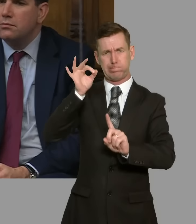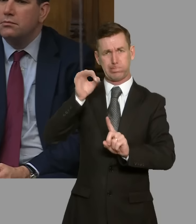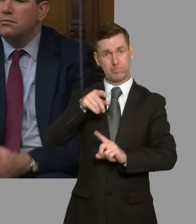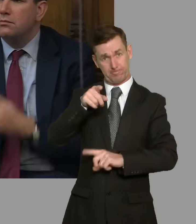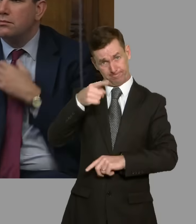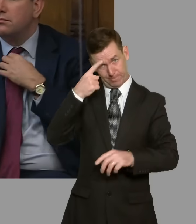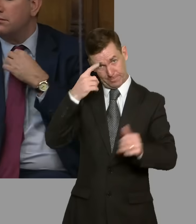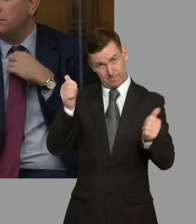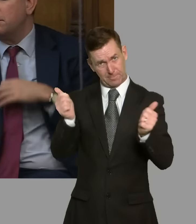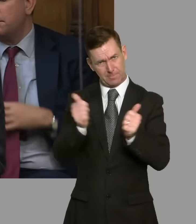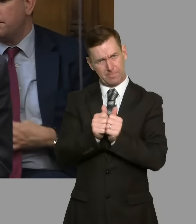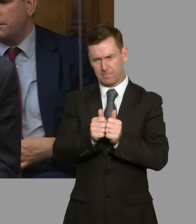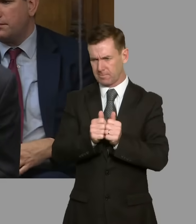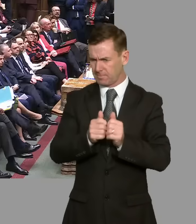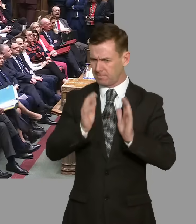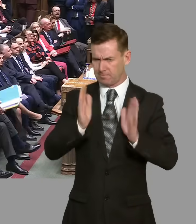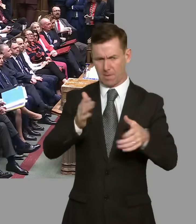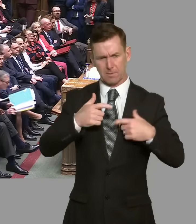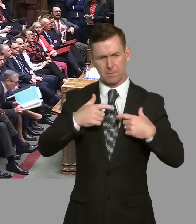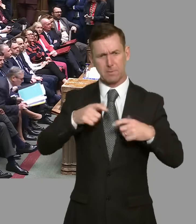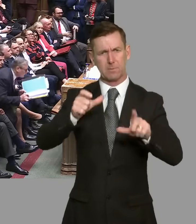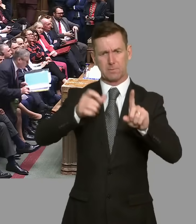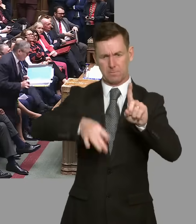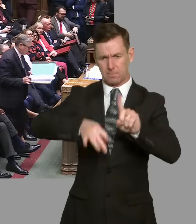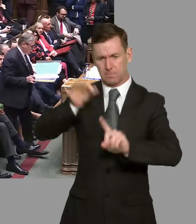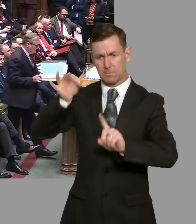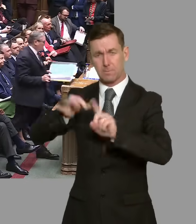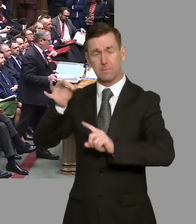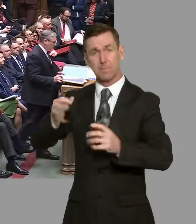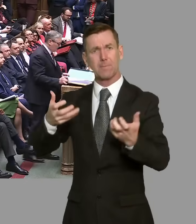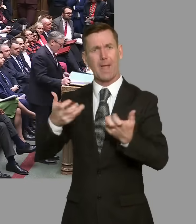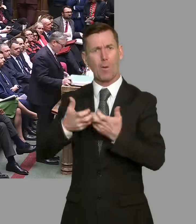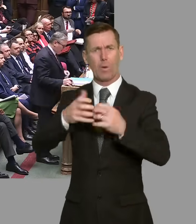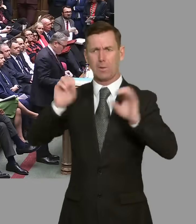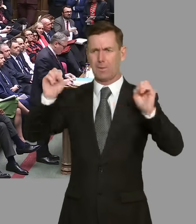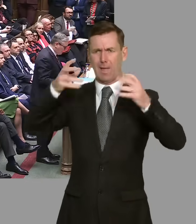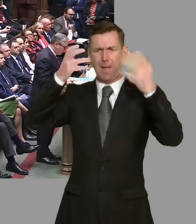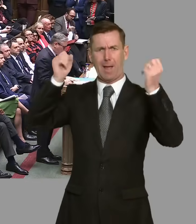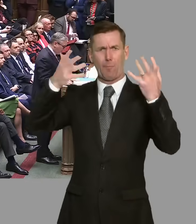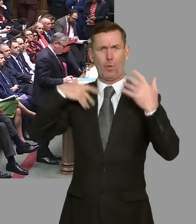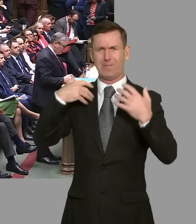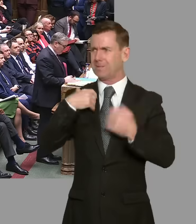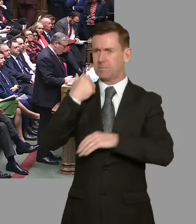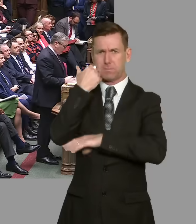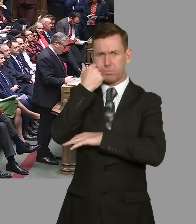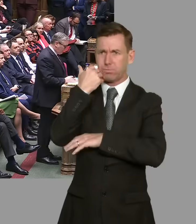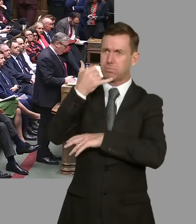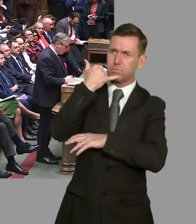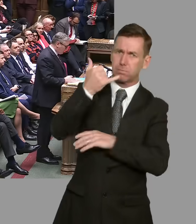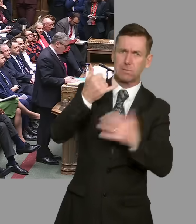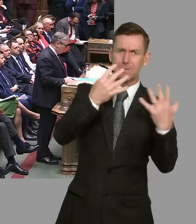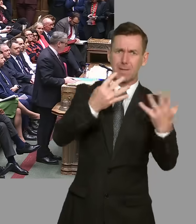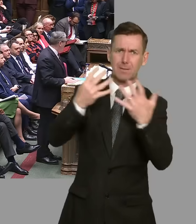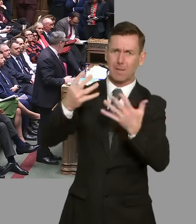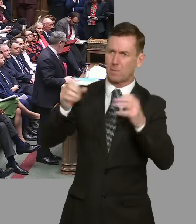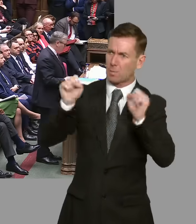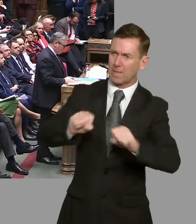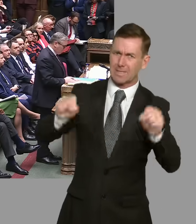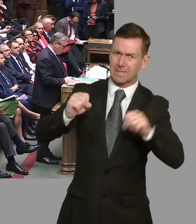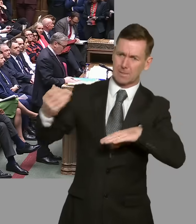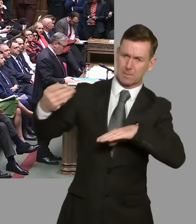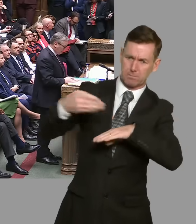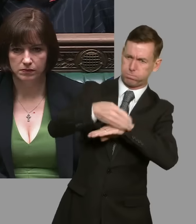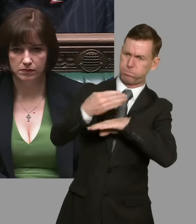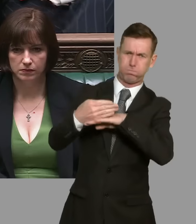by reducing ambulance waiting times? Minister. I'm pleased to confirm, Mr. Speaker, that last week saw the second